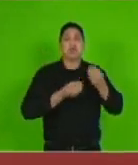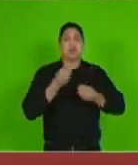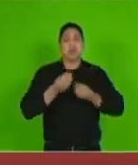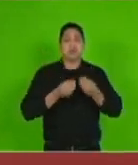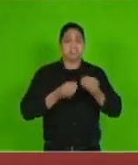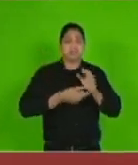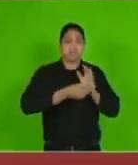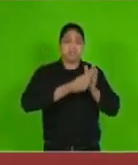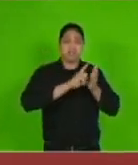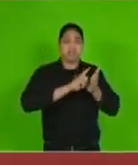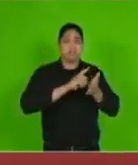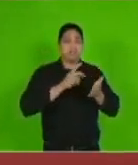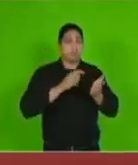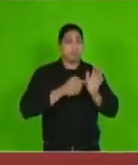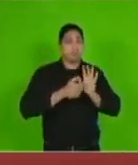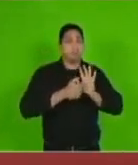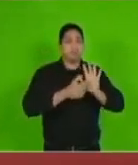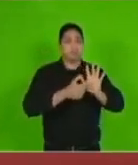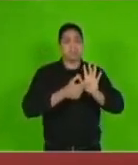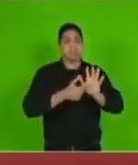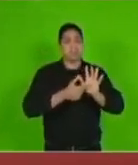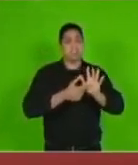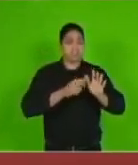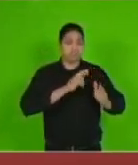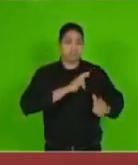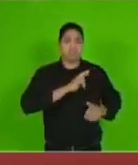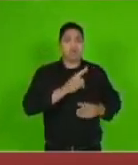that doesn't show